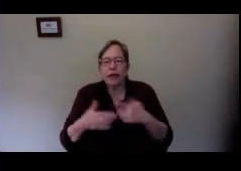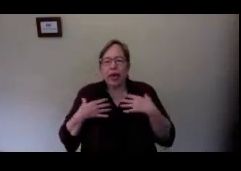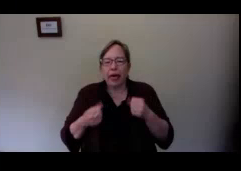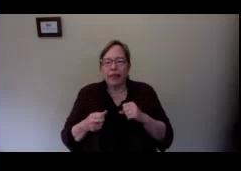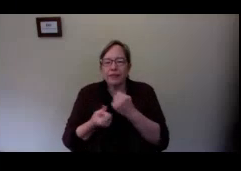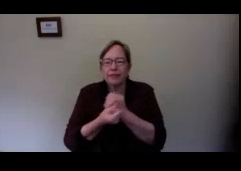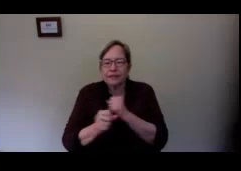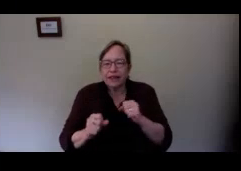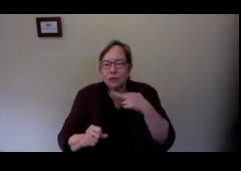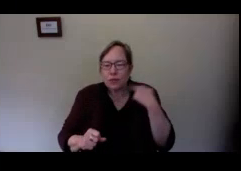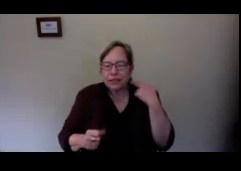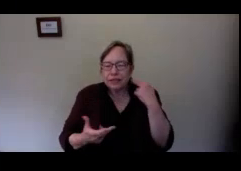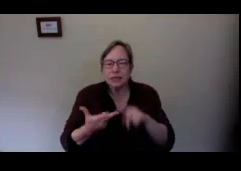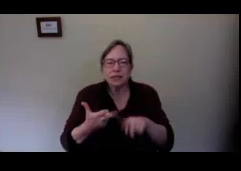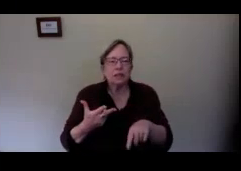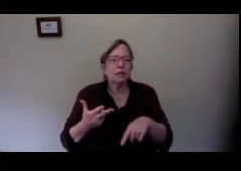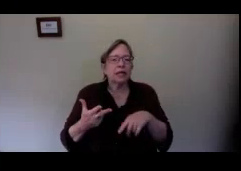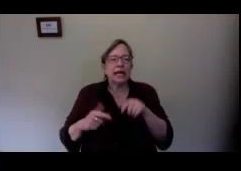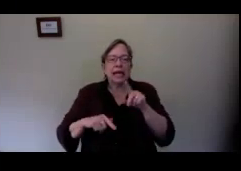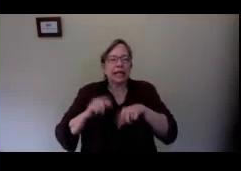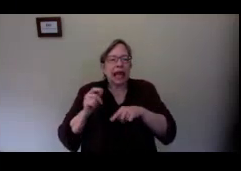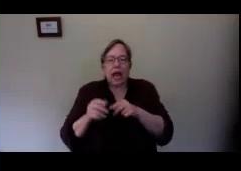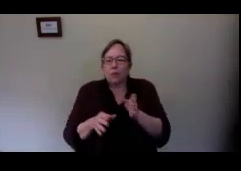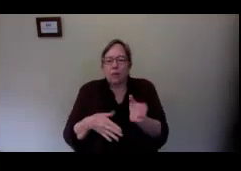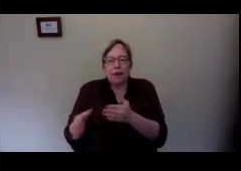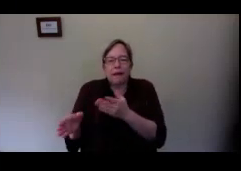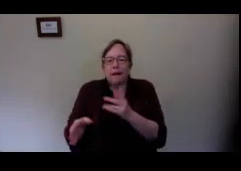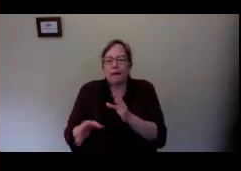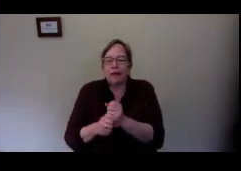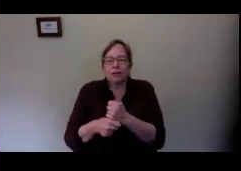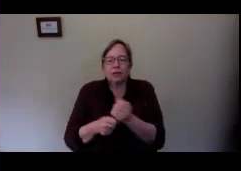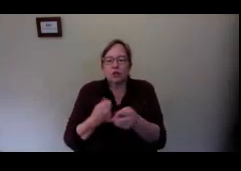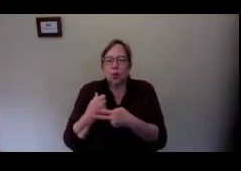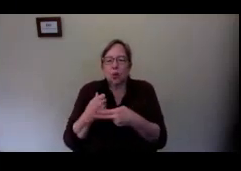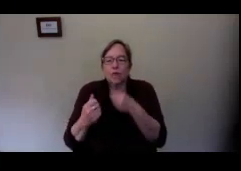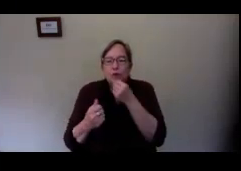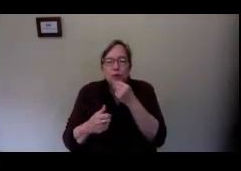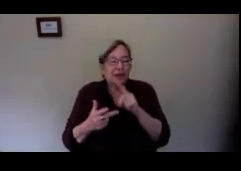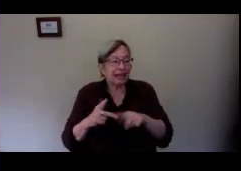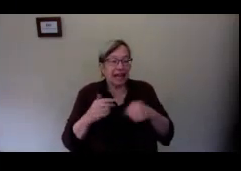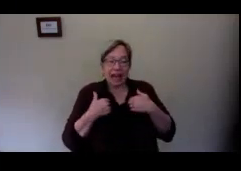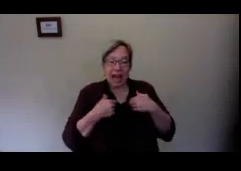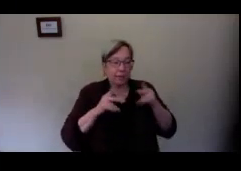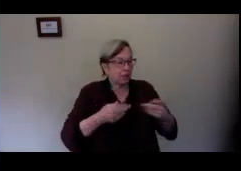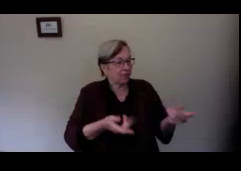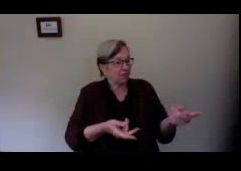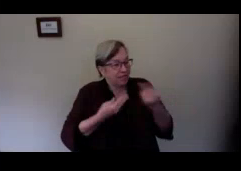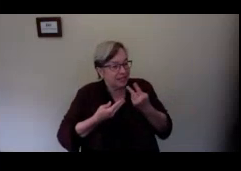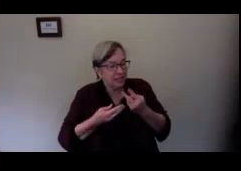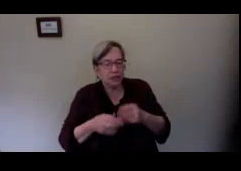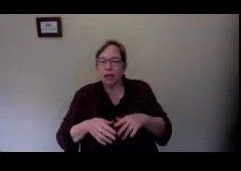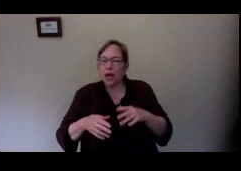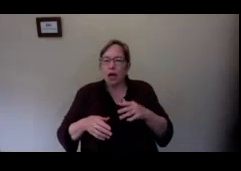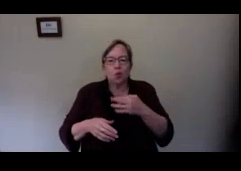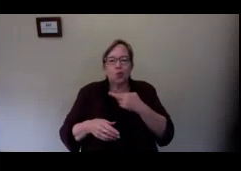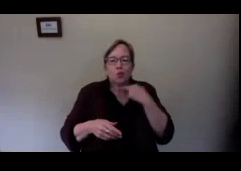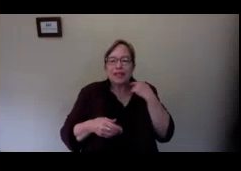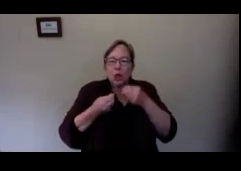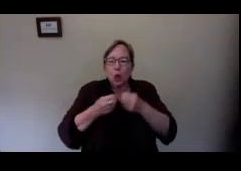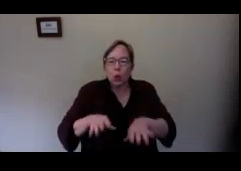very important, unable to prepare and store food, unable to have people visit, risk of losing their housing and utilities shut